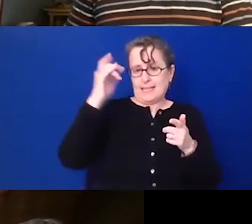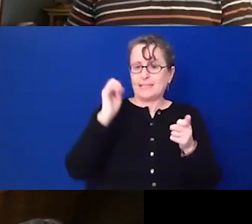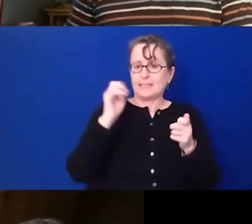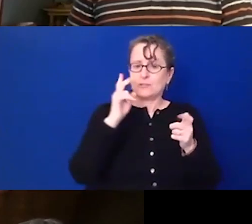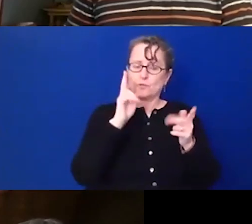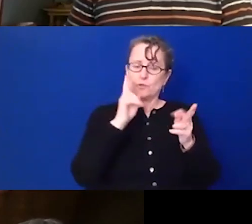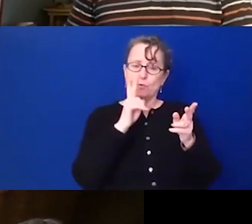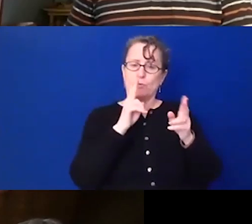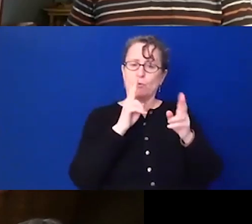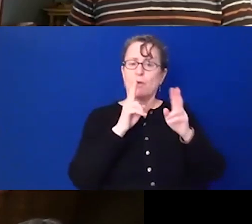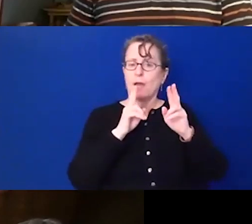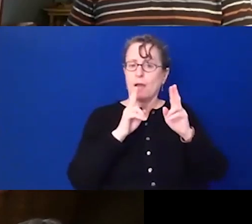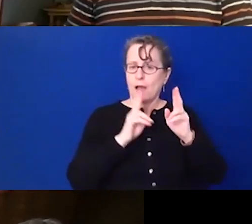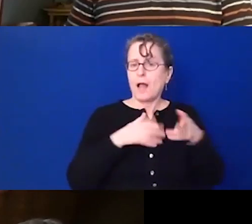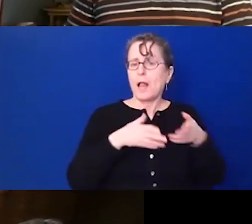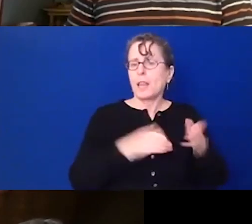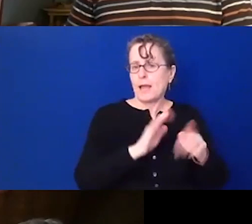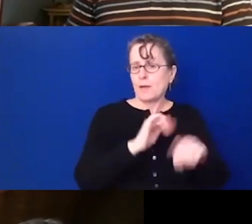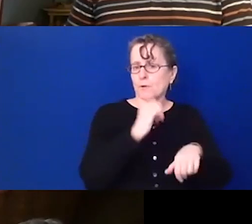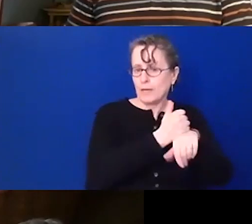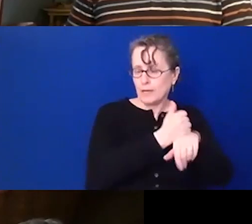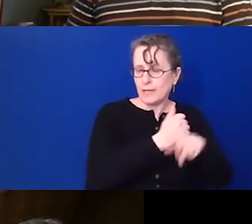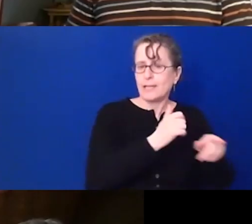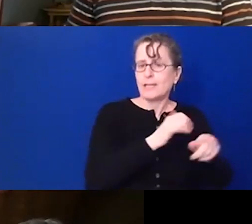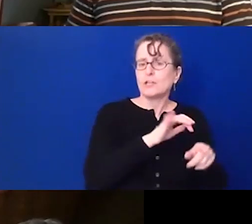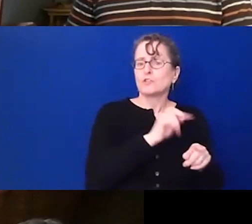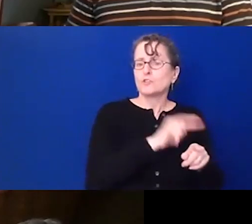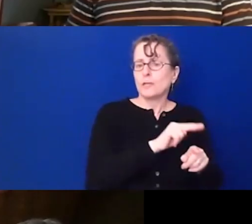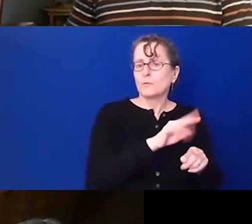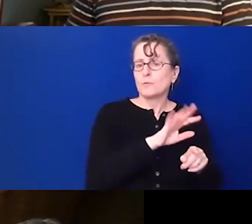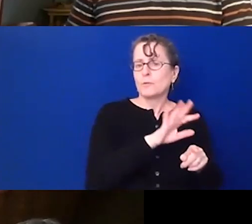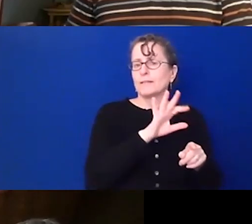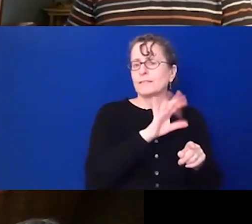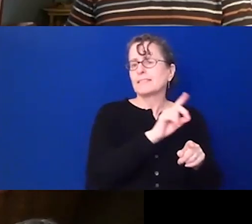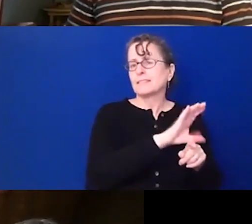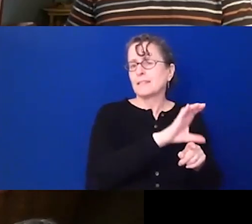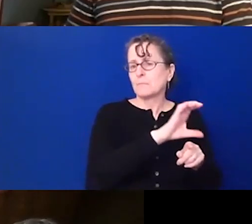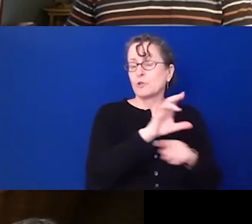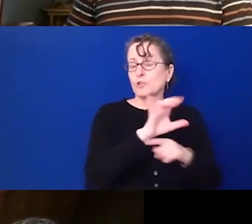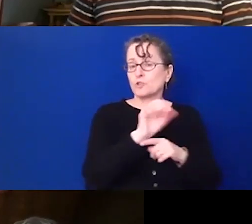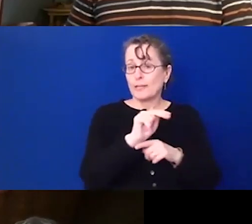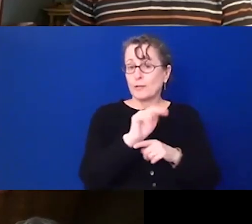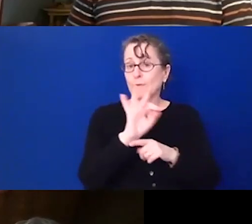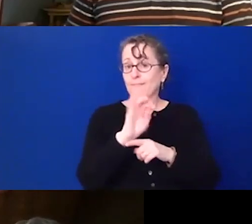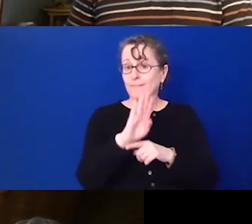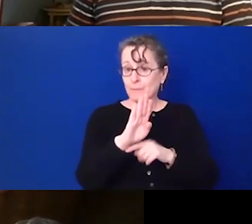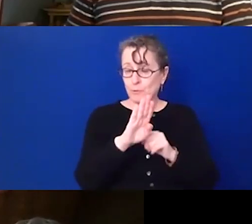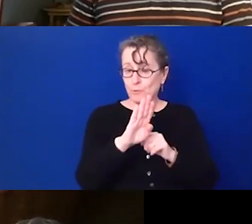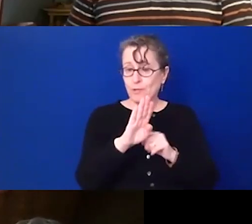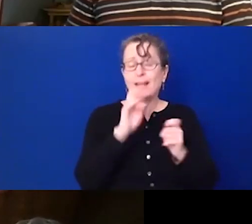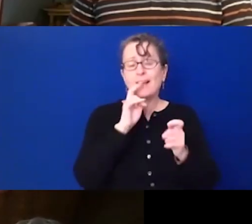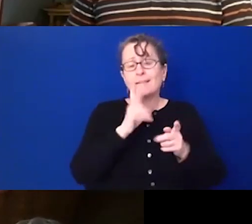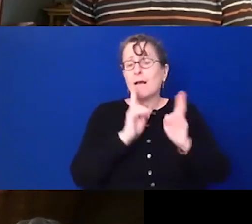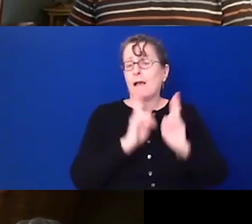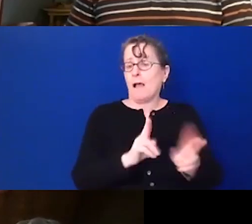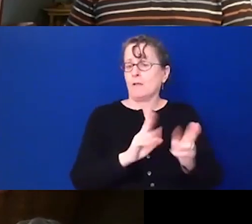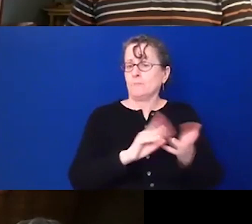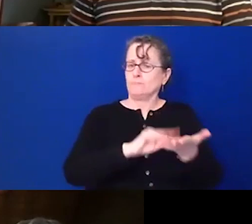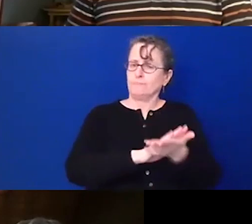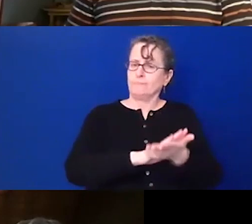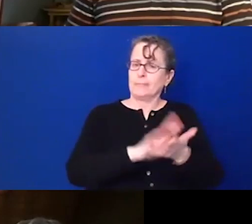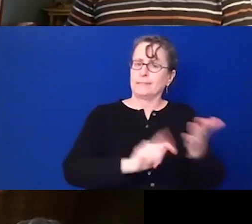that you say yes to that if you do find the overall project to be something you wish to support.